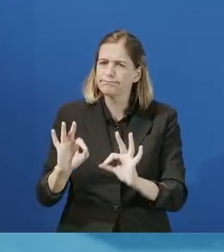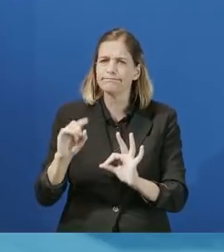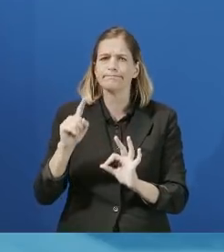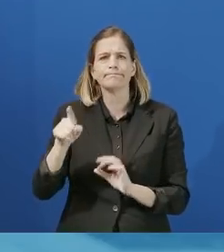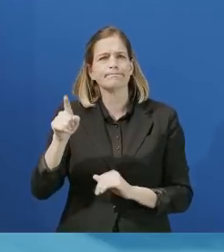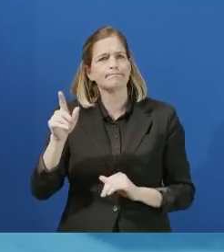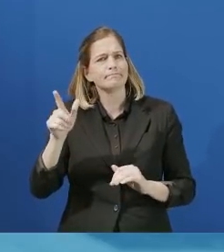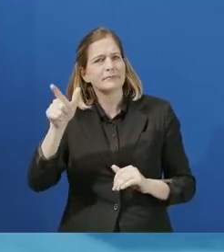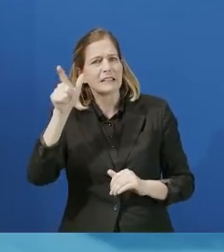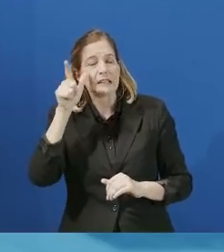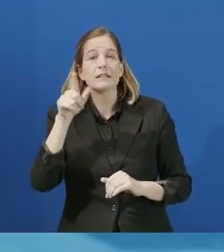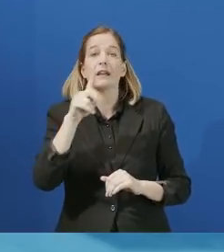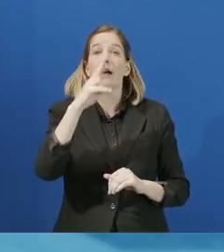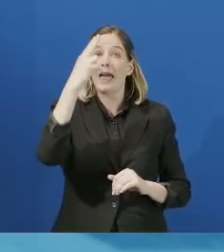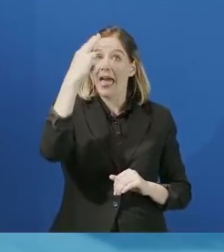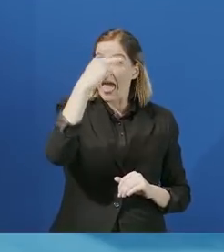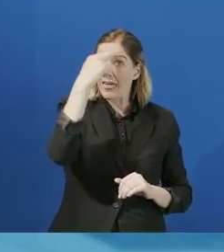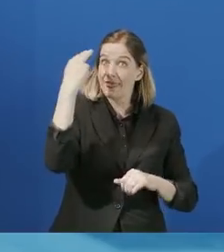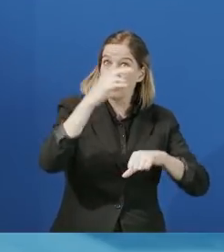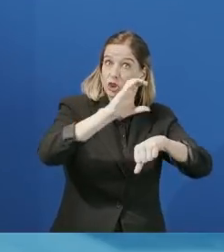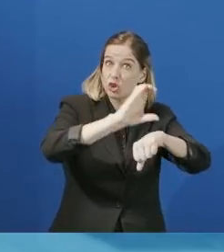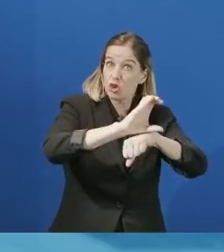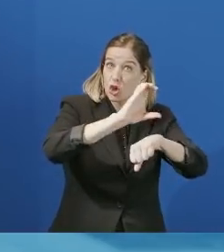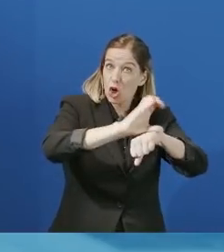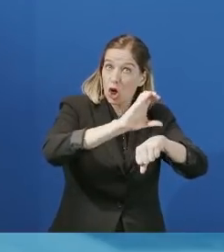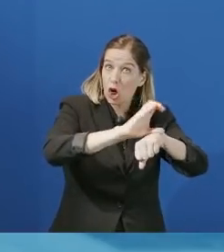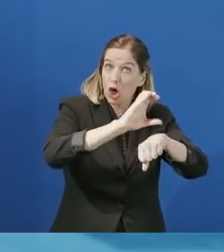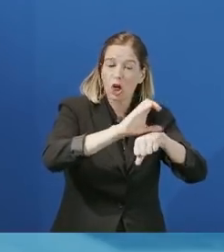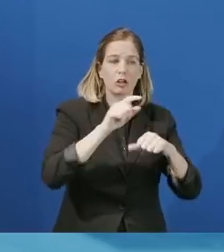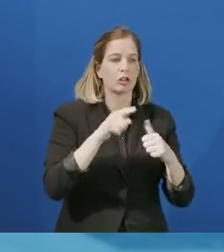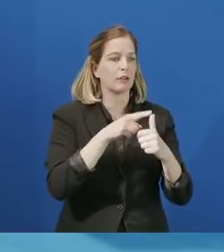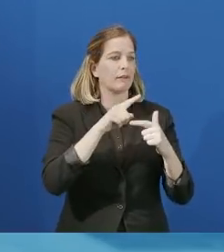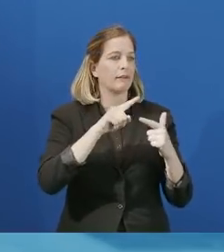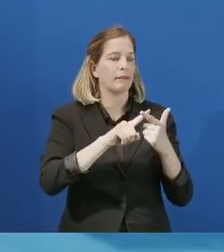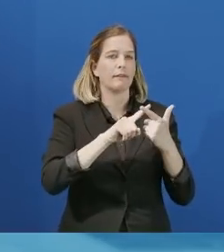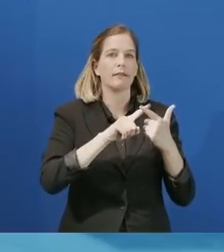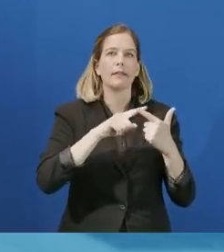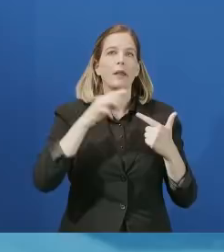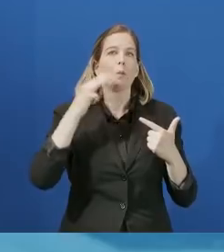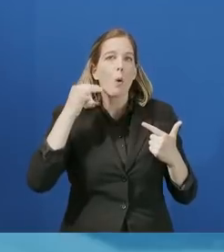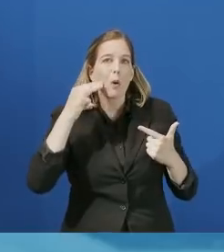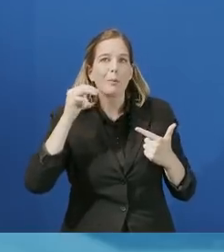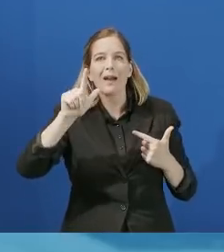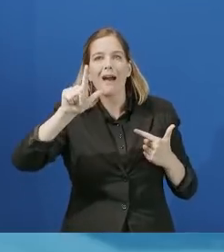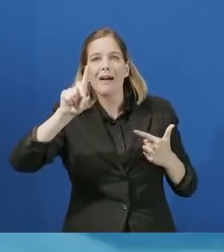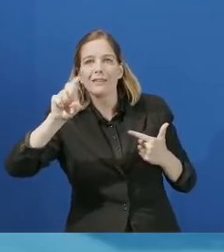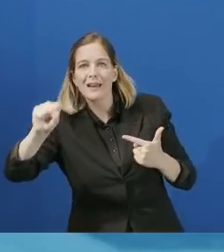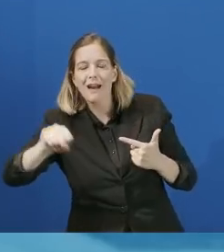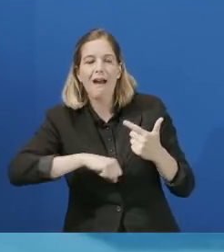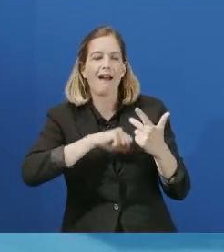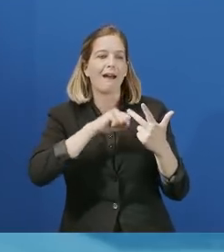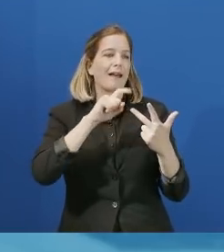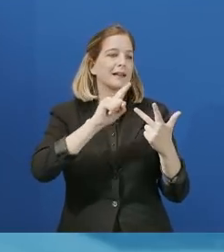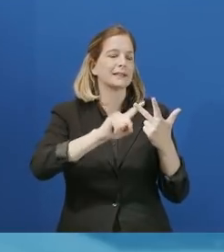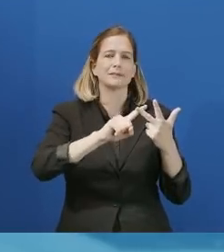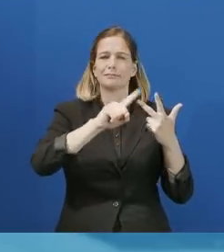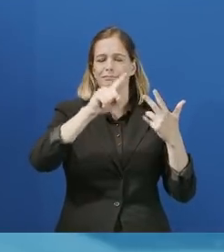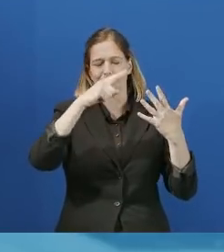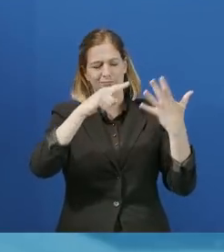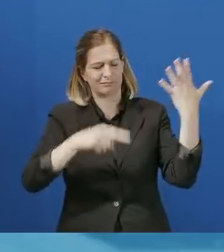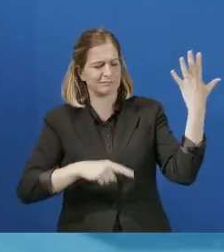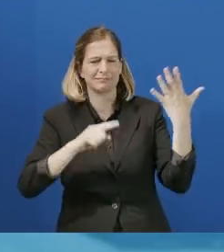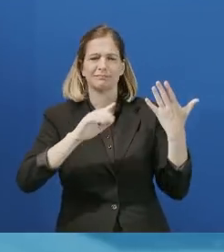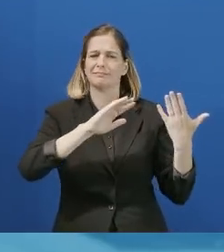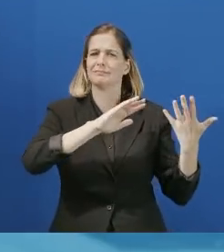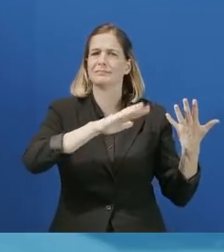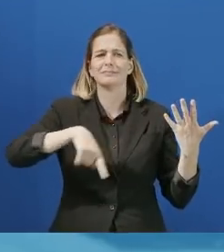Catholic Church, diocese by diocese, the LDS Church, and the evangelical community. And to date, they've been shoulder